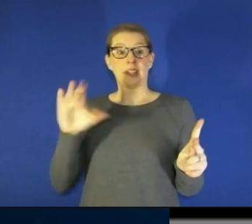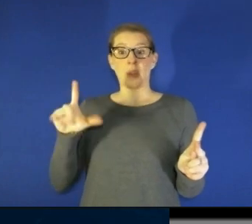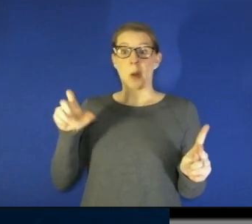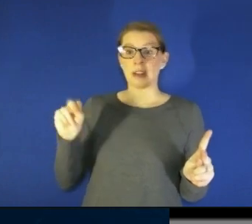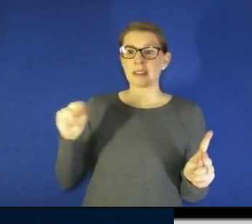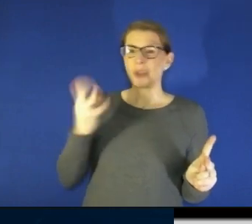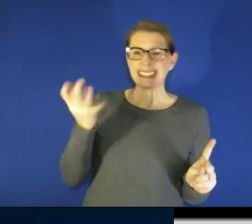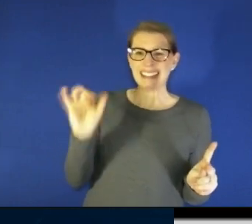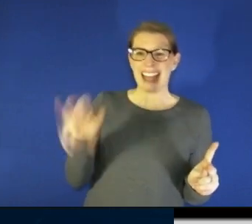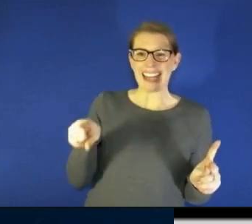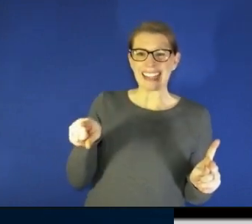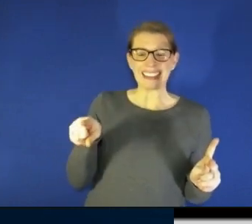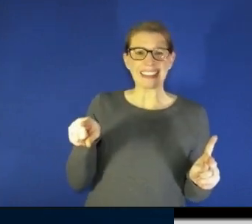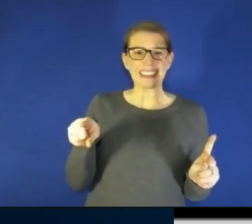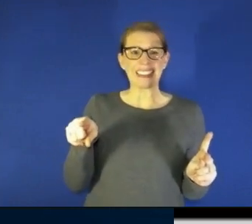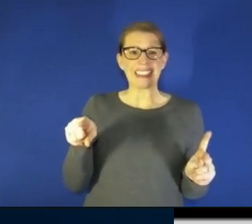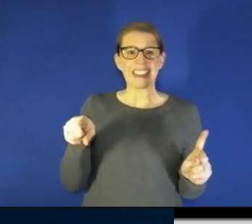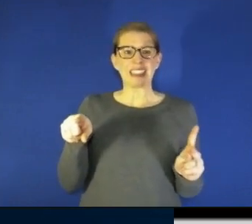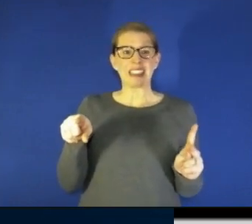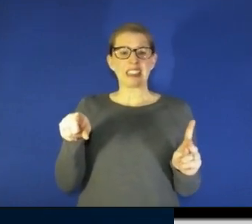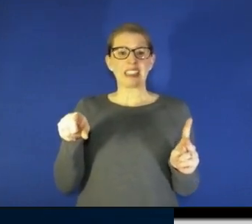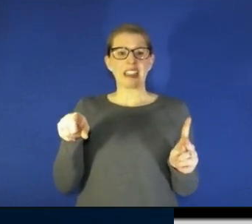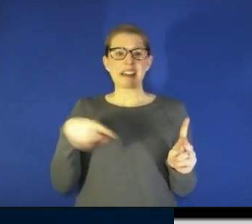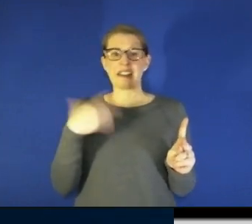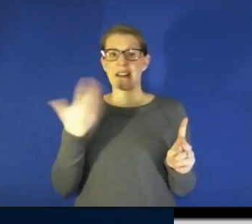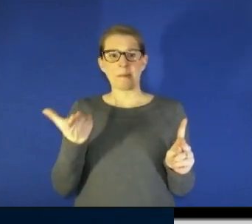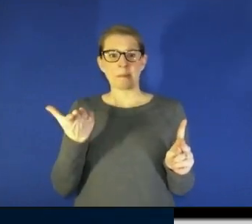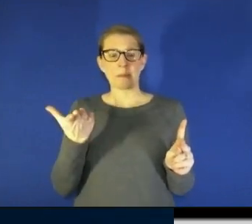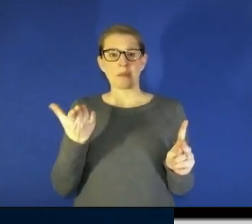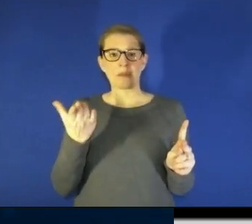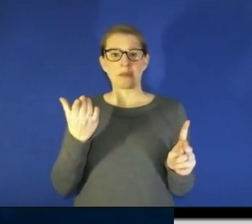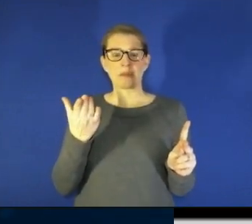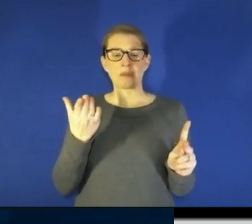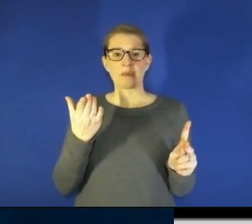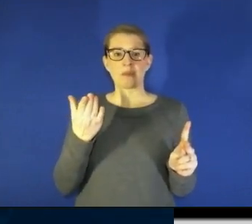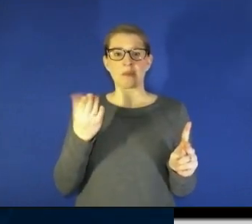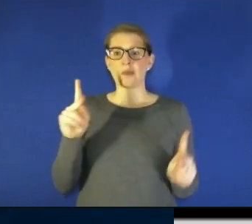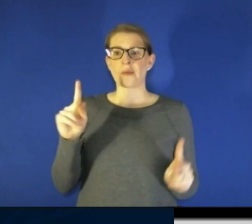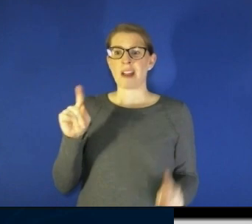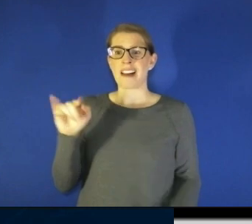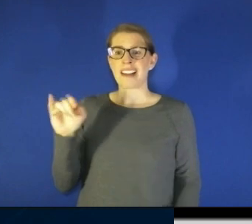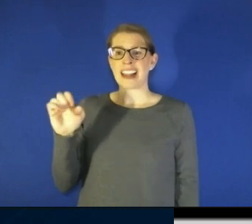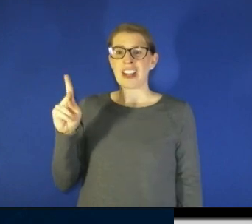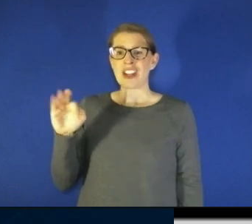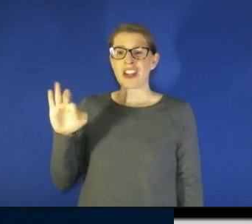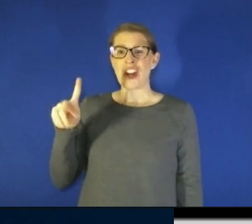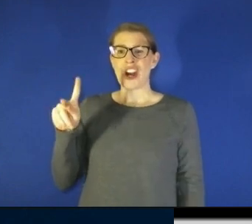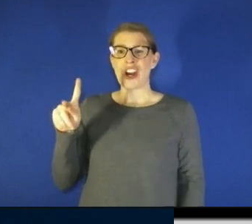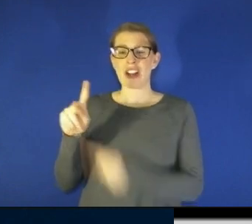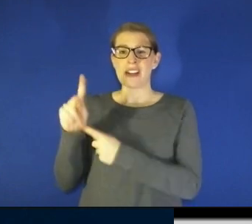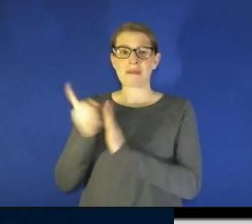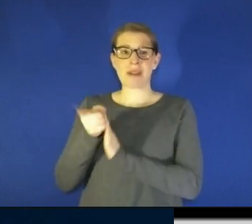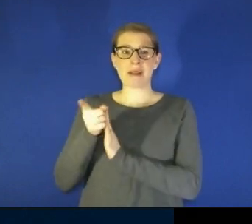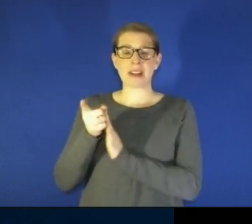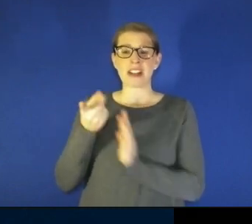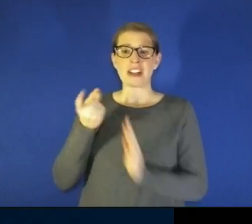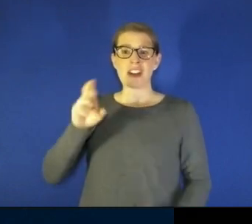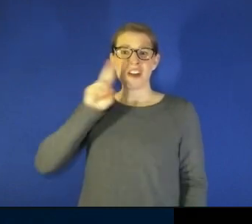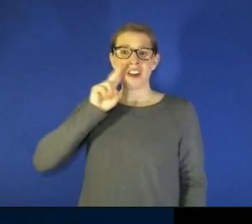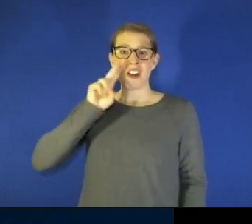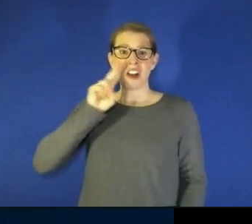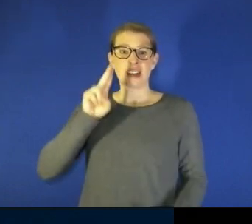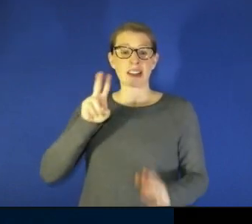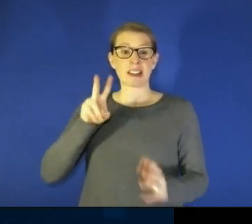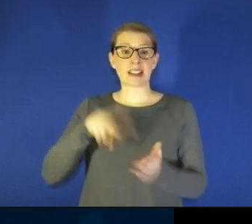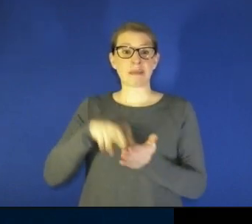is the inside of my colon, people. This is the Katie Couric moment that Dr. Hawkinson has been waiting for me to do. House. How's it look?